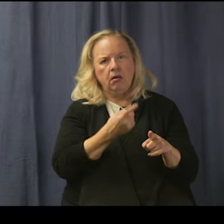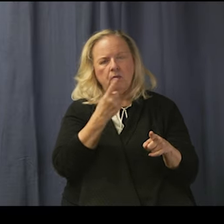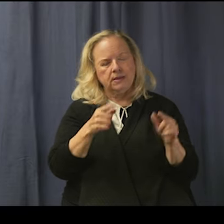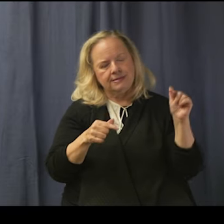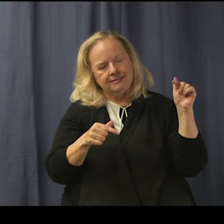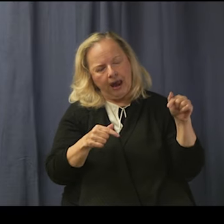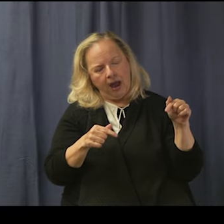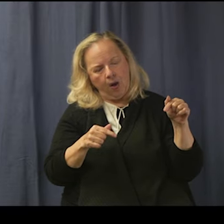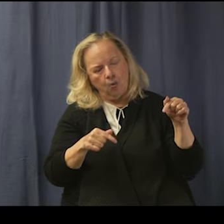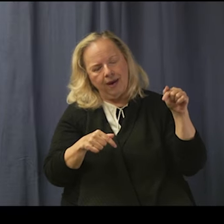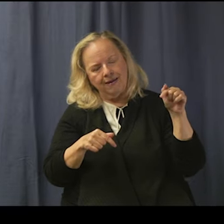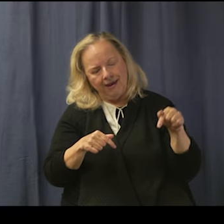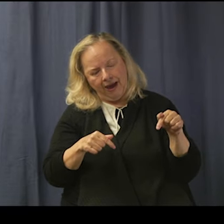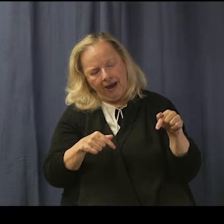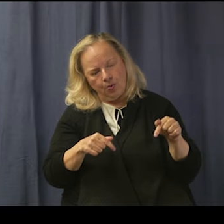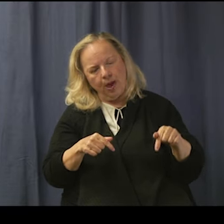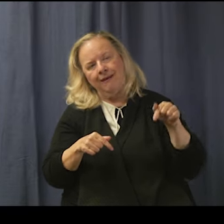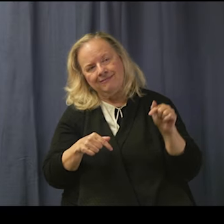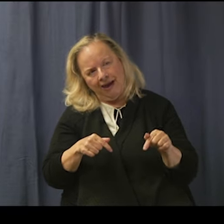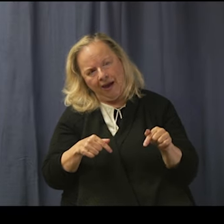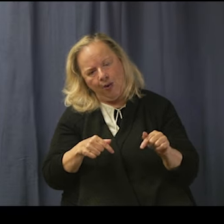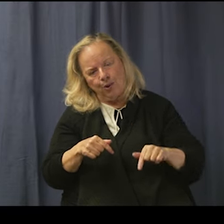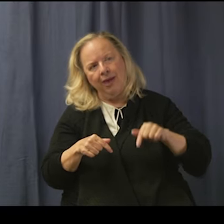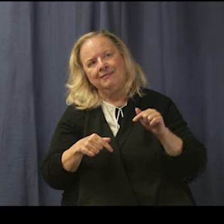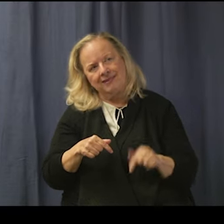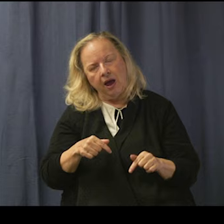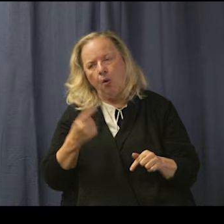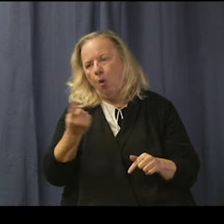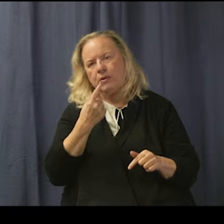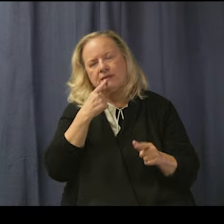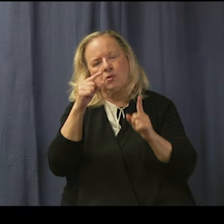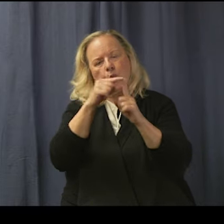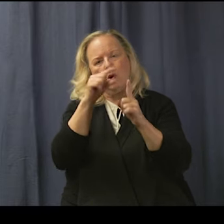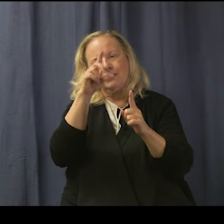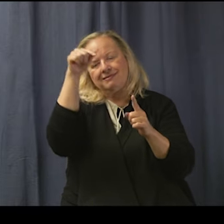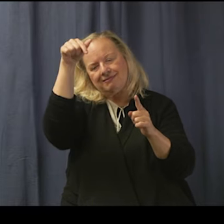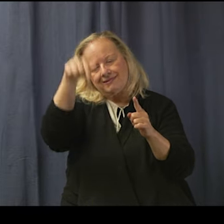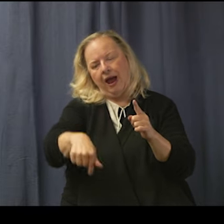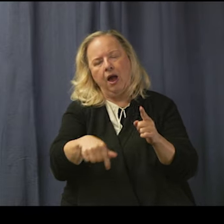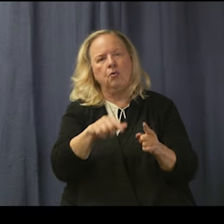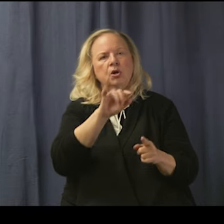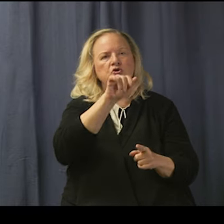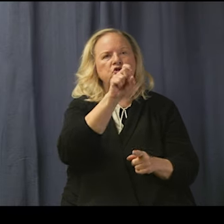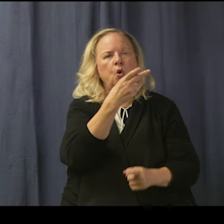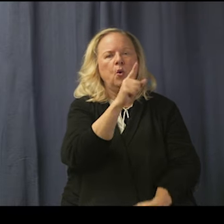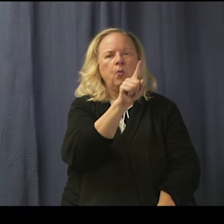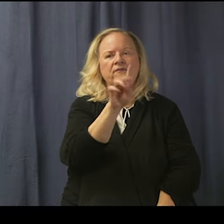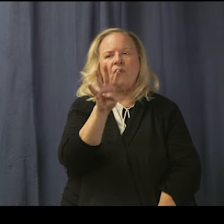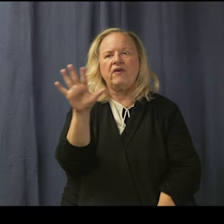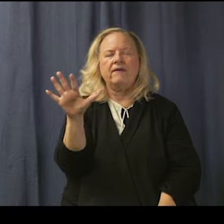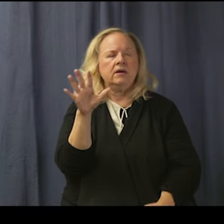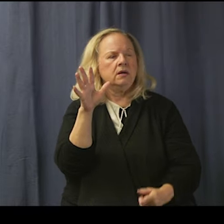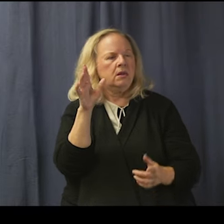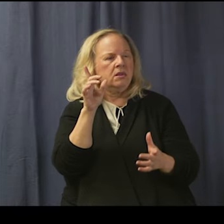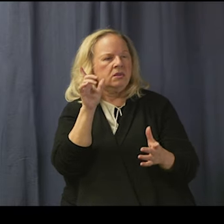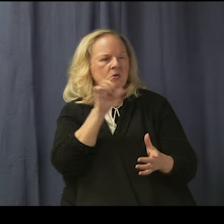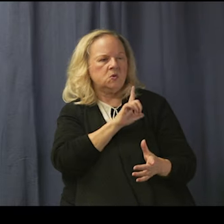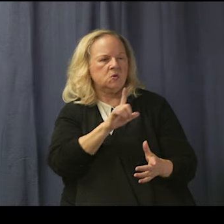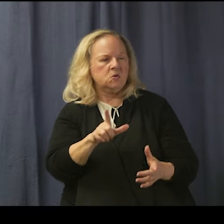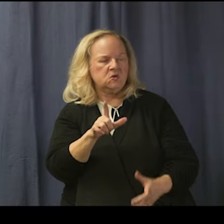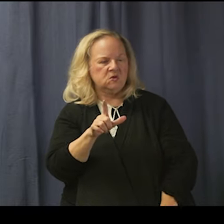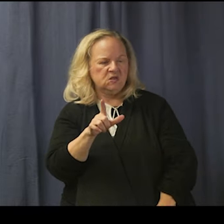going down. And he's going down. As a matter of fact, look at Jonah 1, 4, and 5. But the Lord hurled